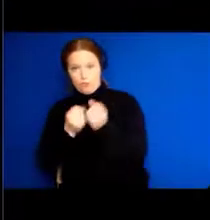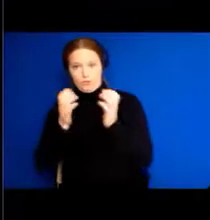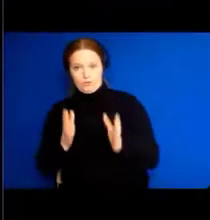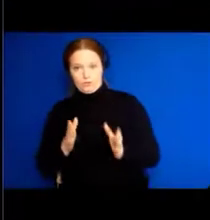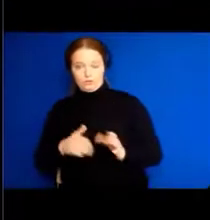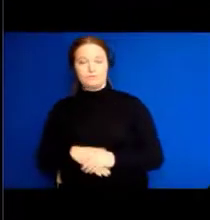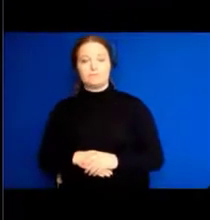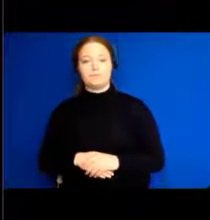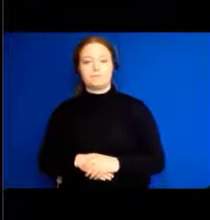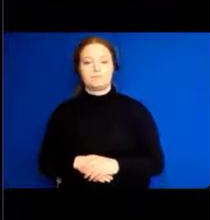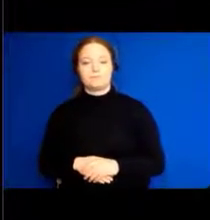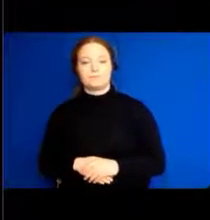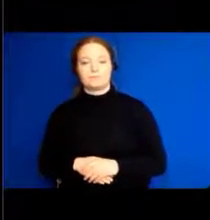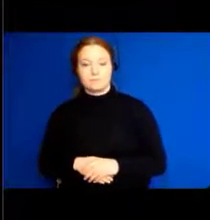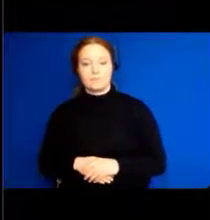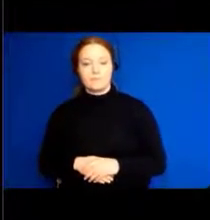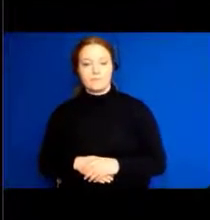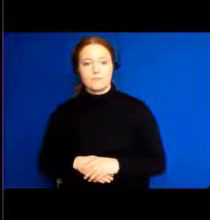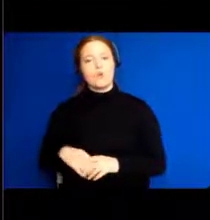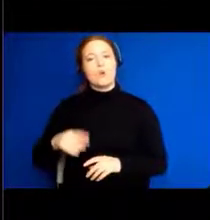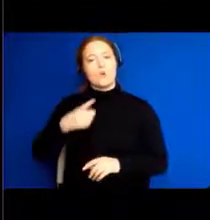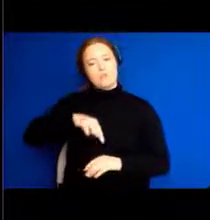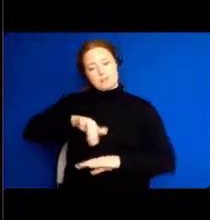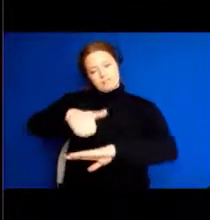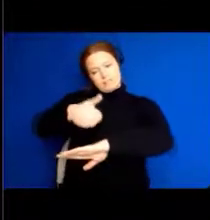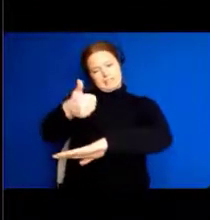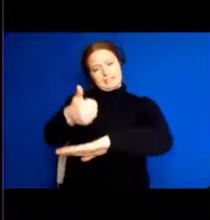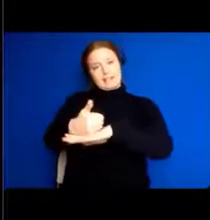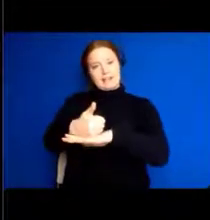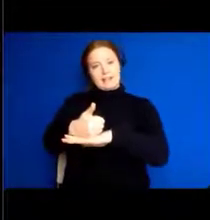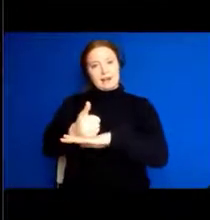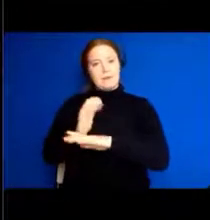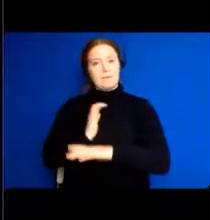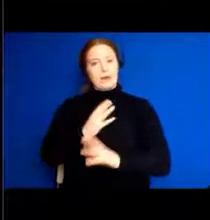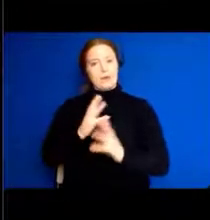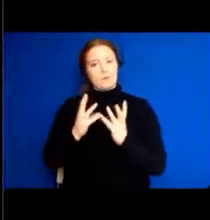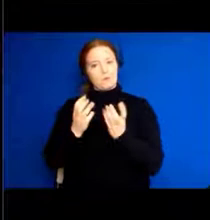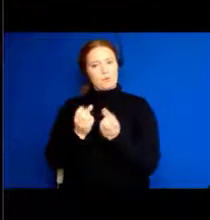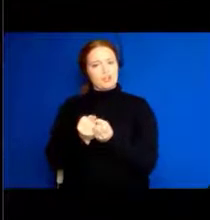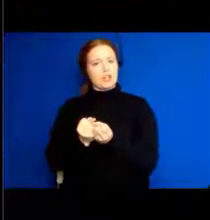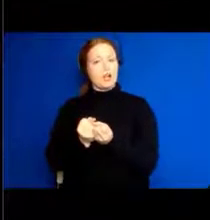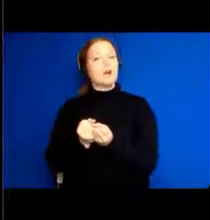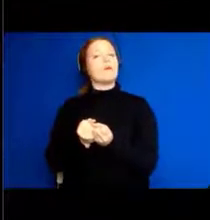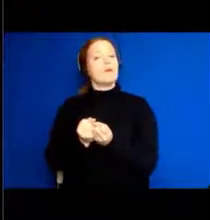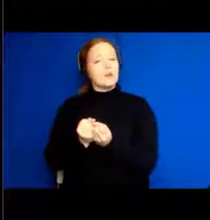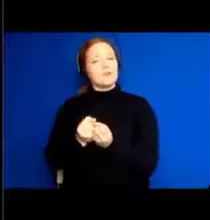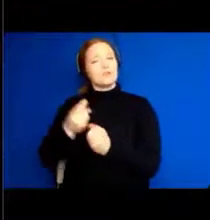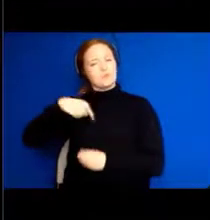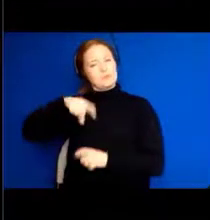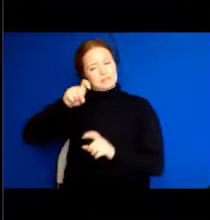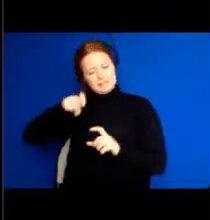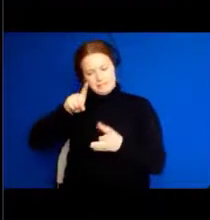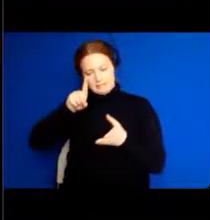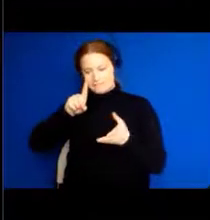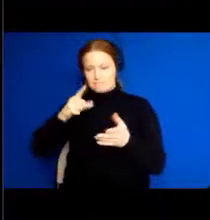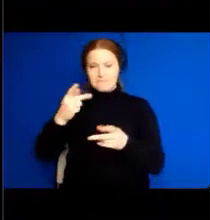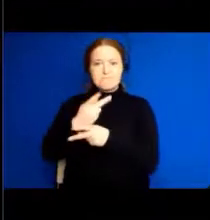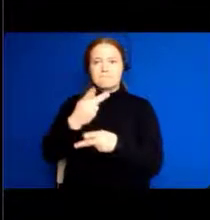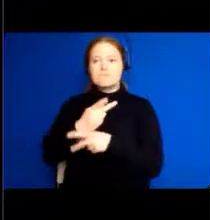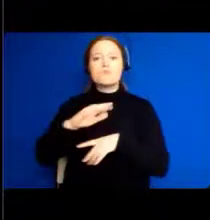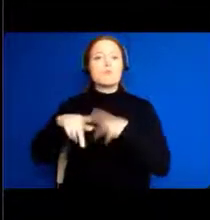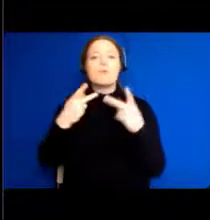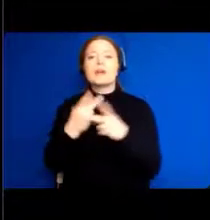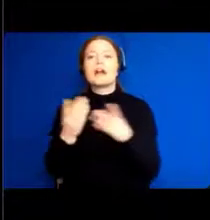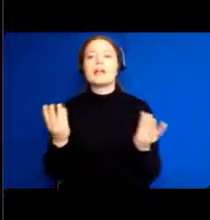people in preparation was to find out what kind of materials they were naturally drawn to, so that we could provide a